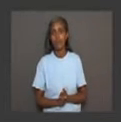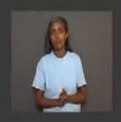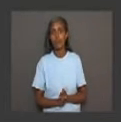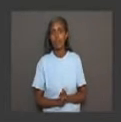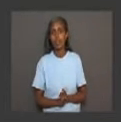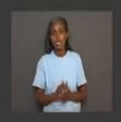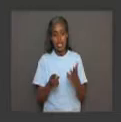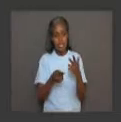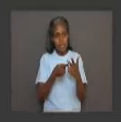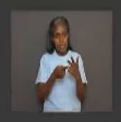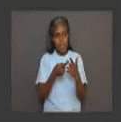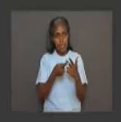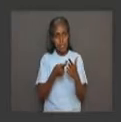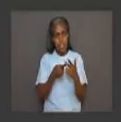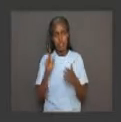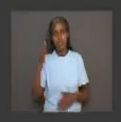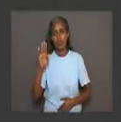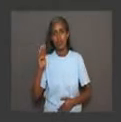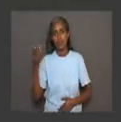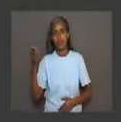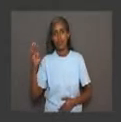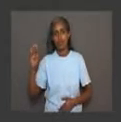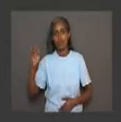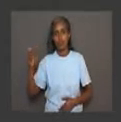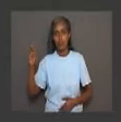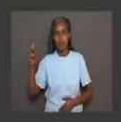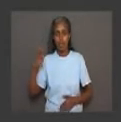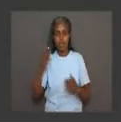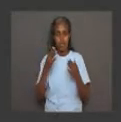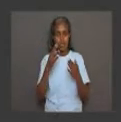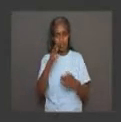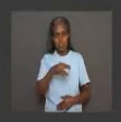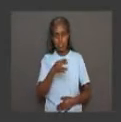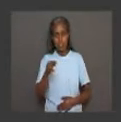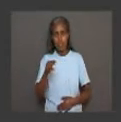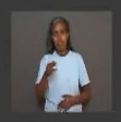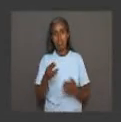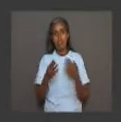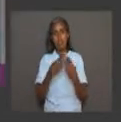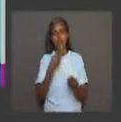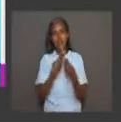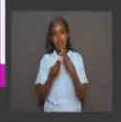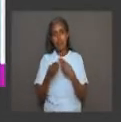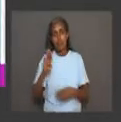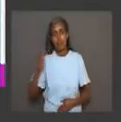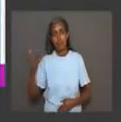The third type of bar chart is a multiple bar chart.